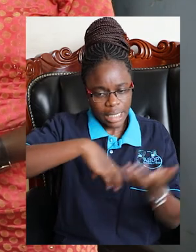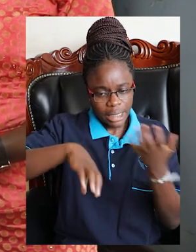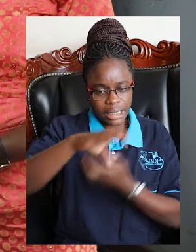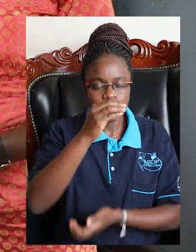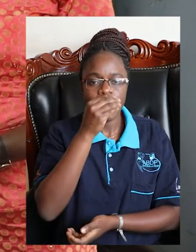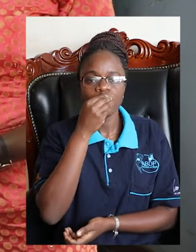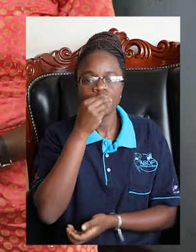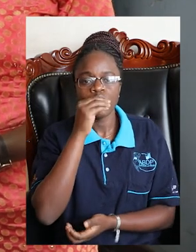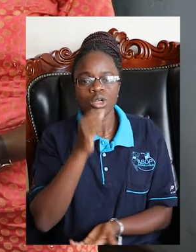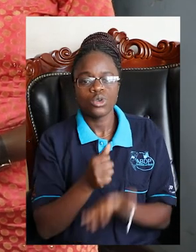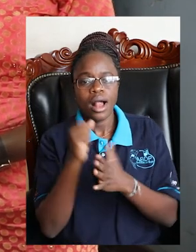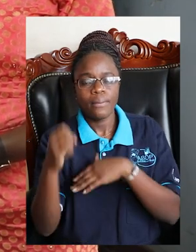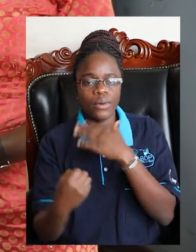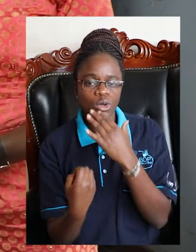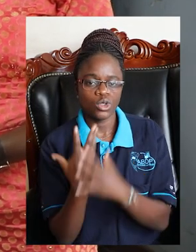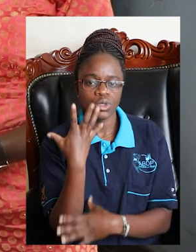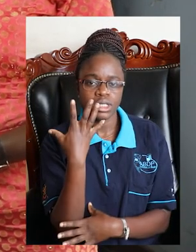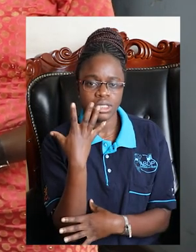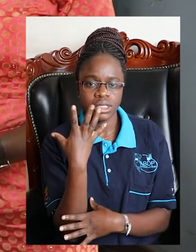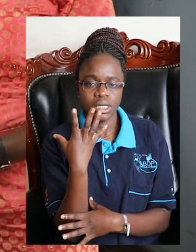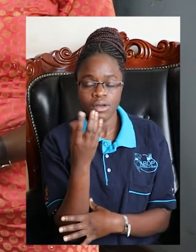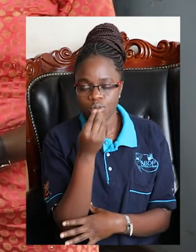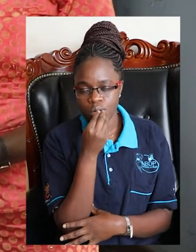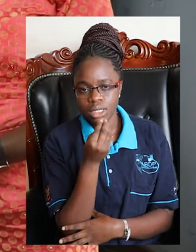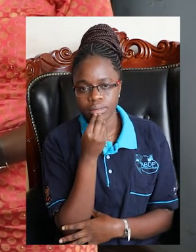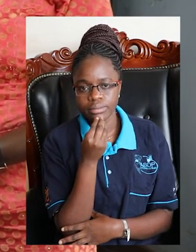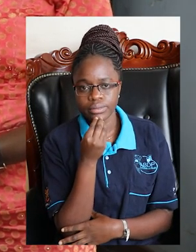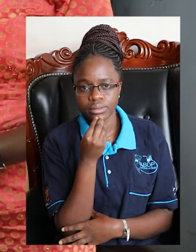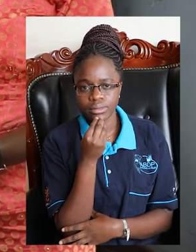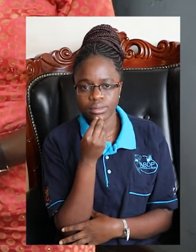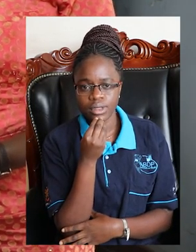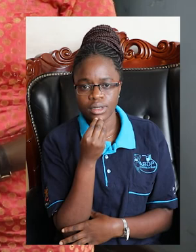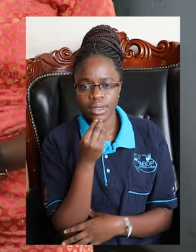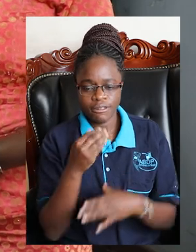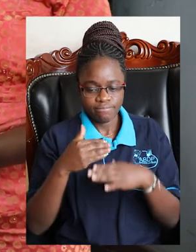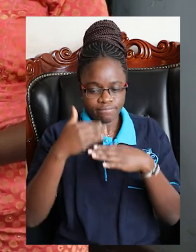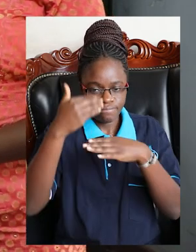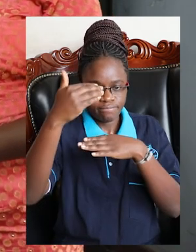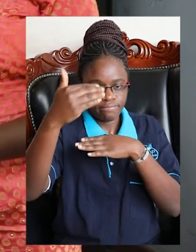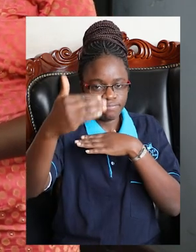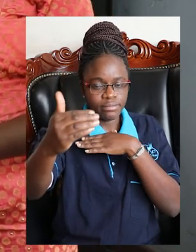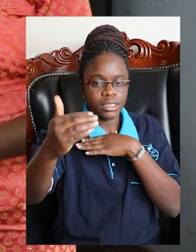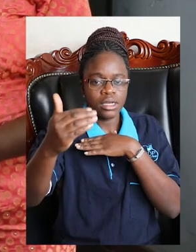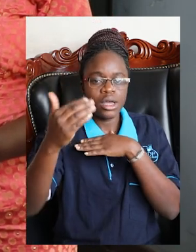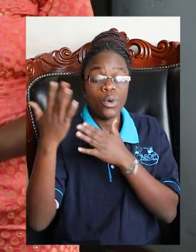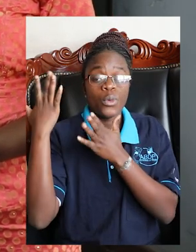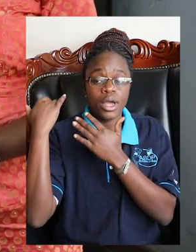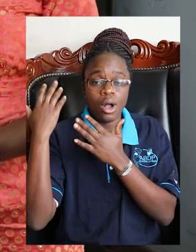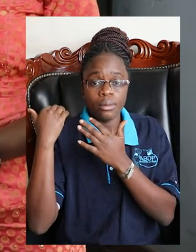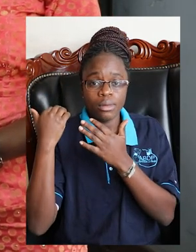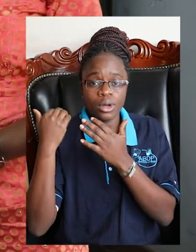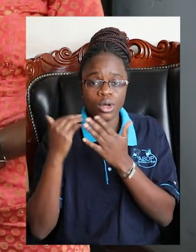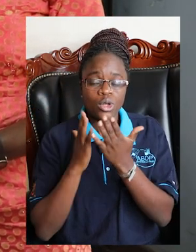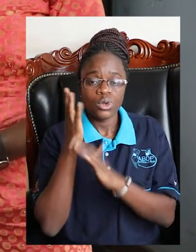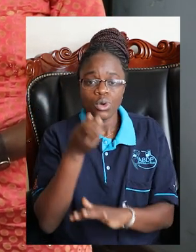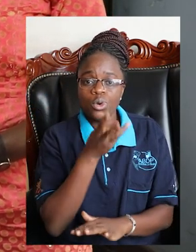diet through production of nutrient-dense food. We look forward to see a healthy nation